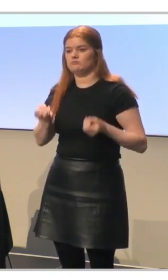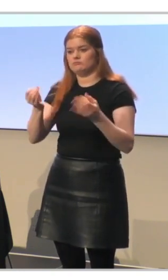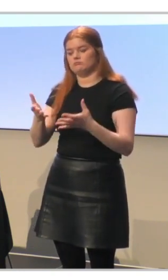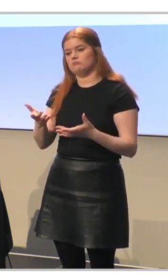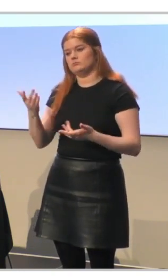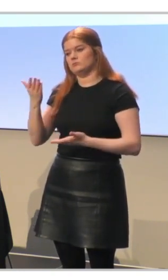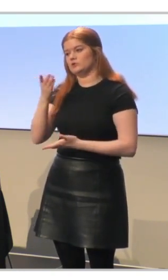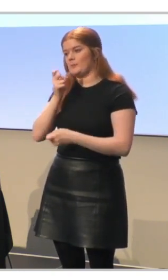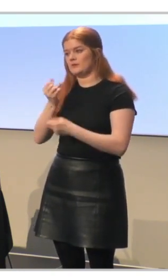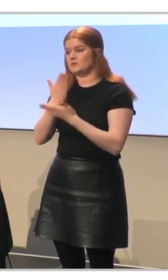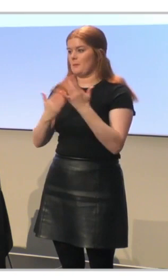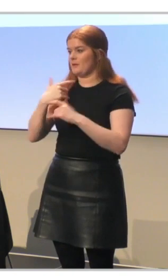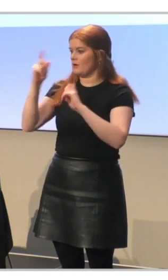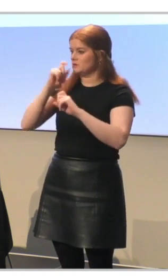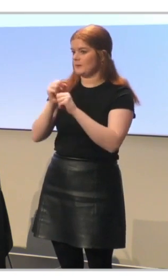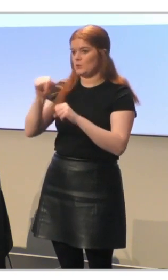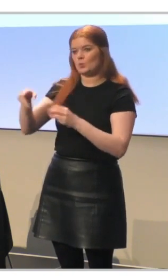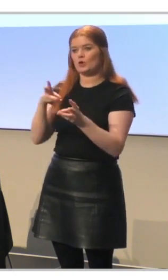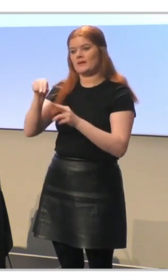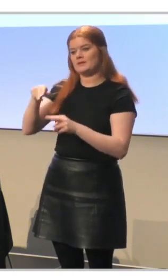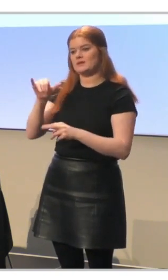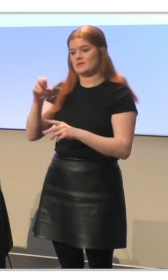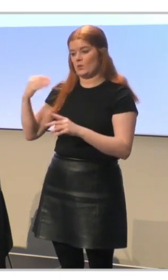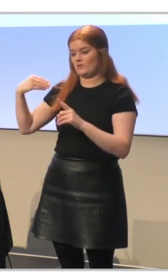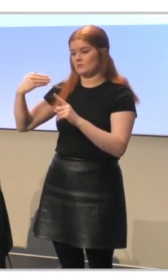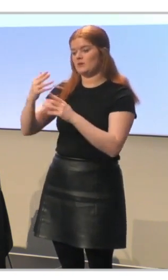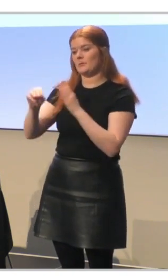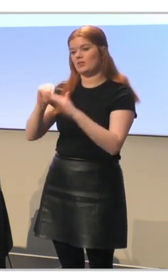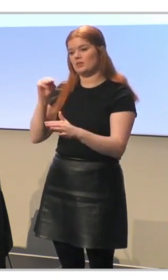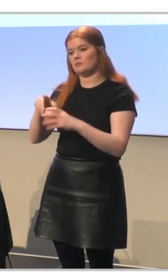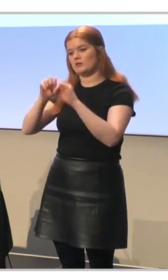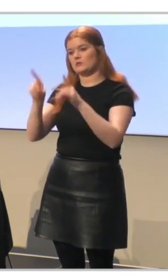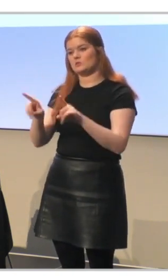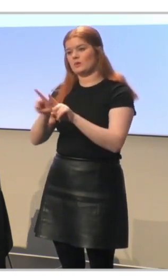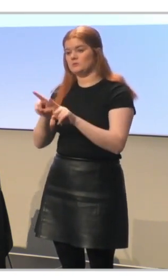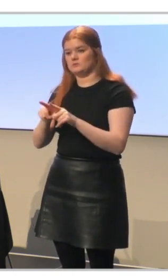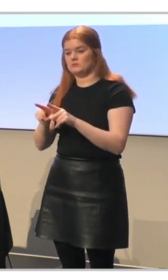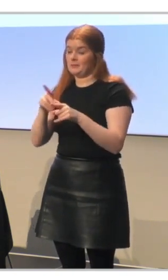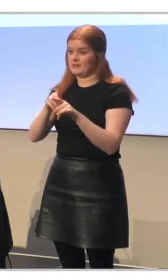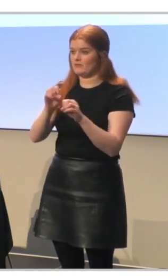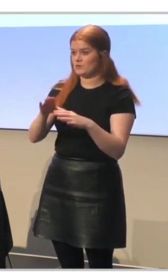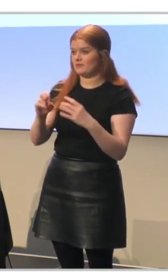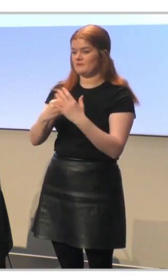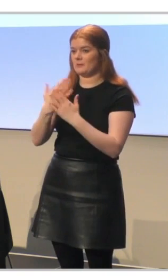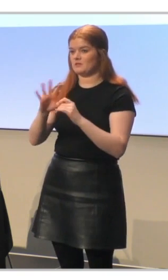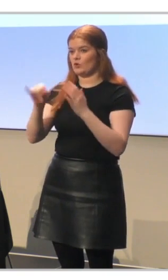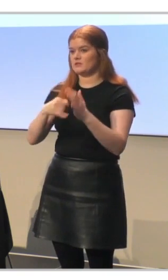you on the work of the NCSE over those months and outline pending developments for the